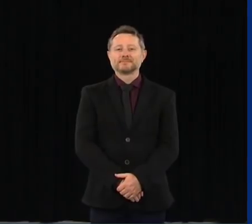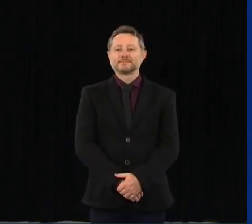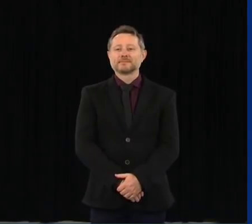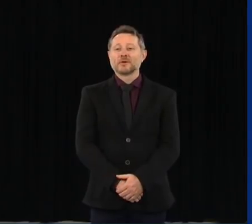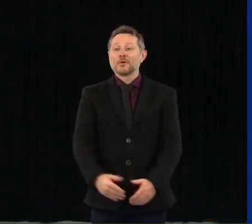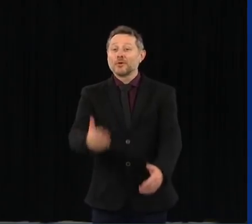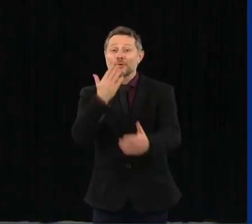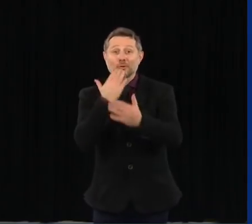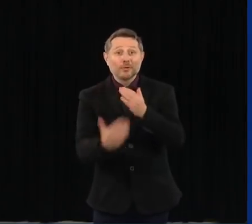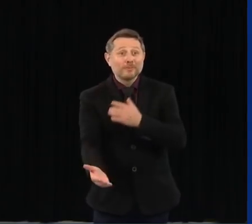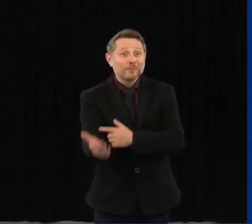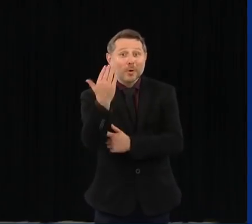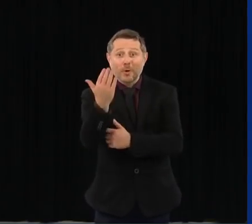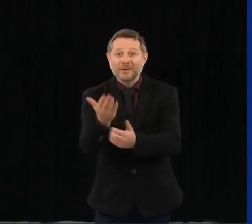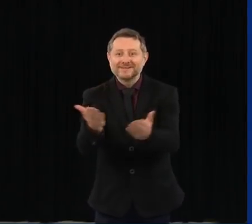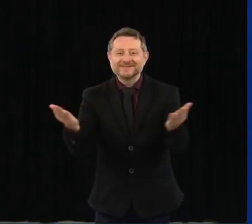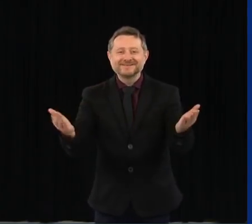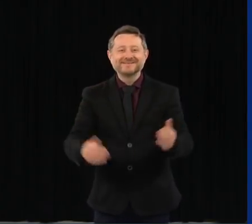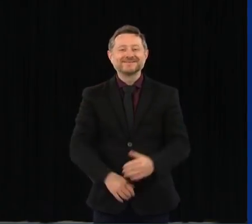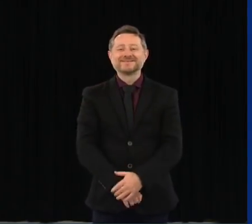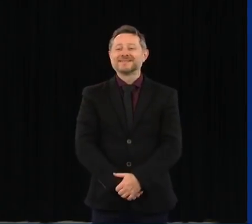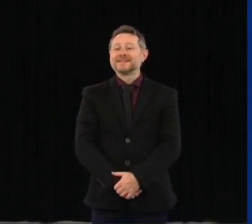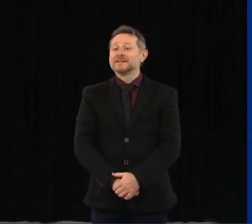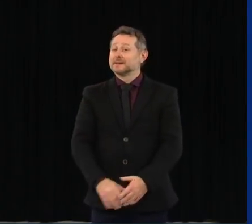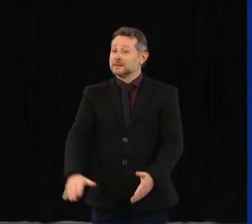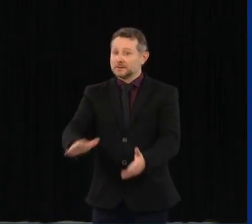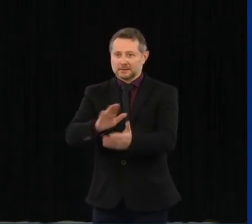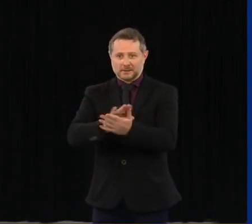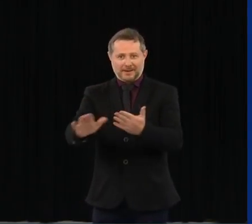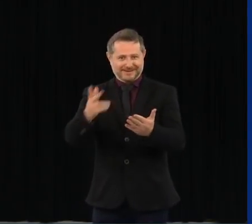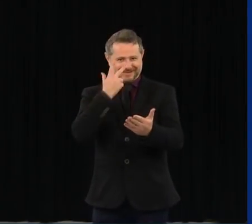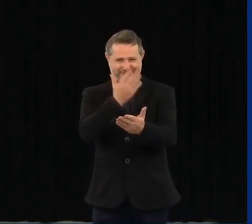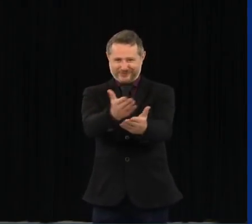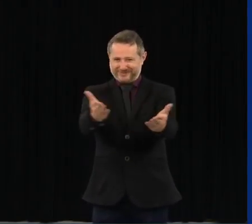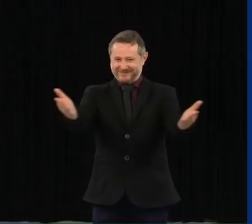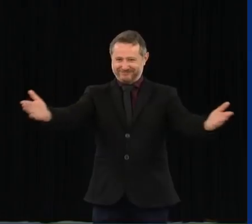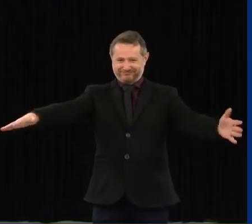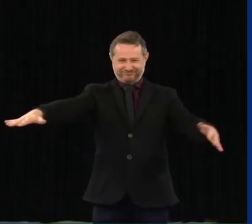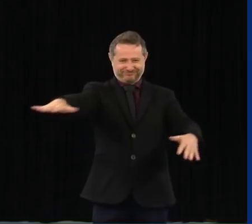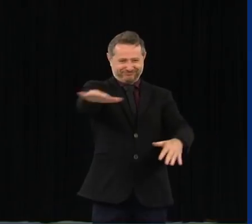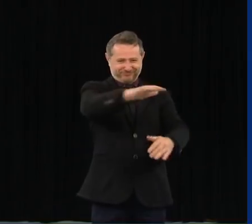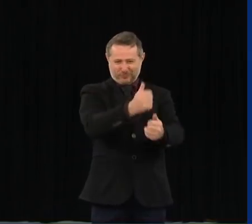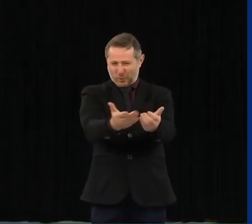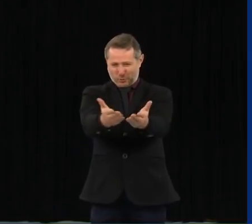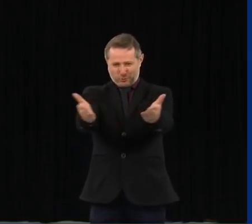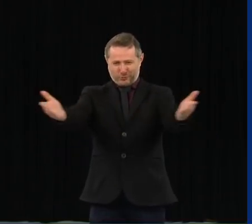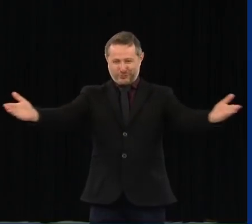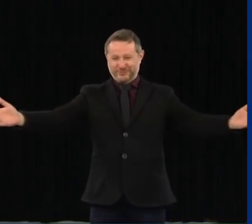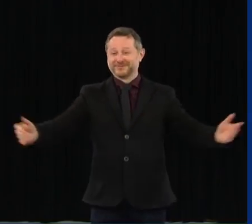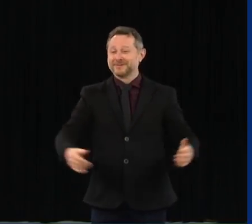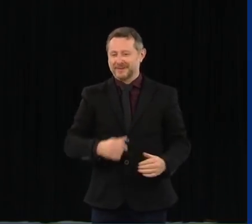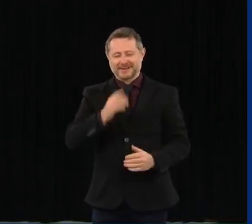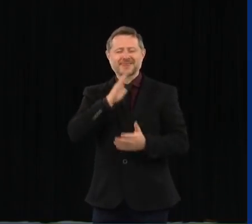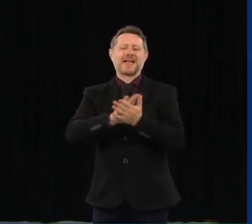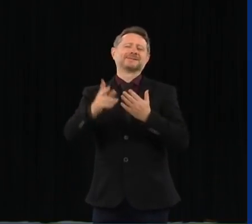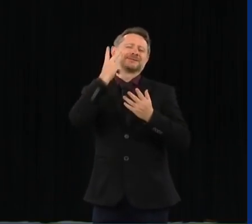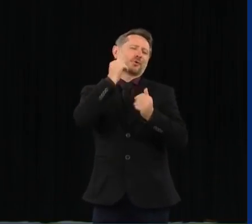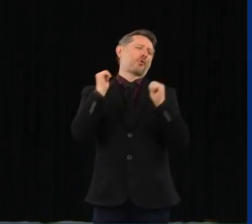Good morning. Good to see most of you. No, good to see all of